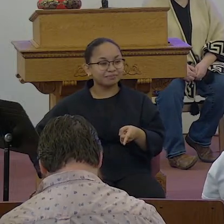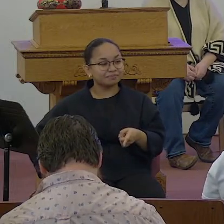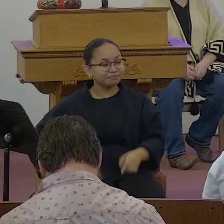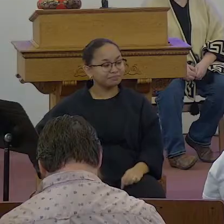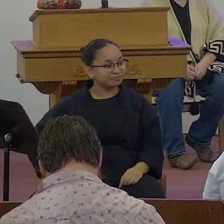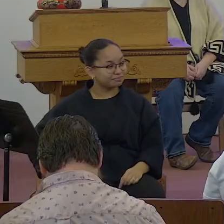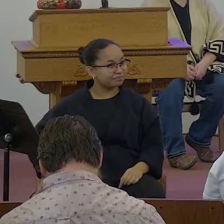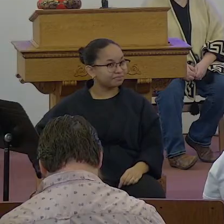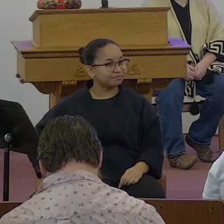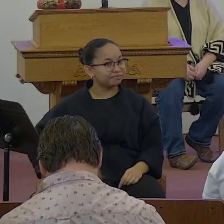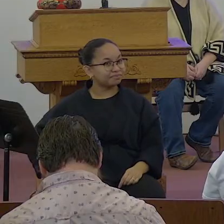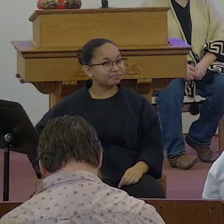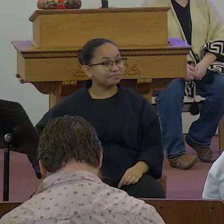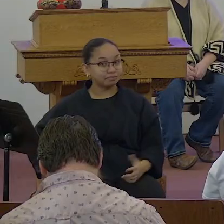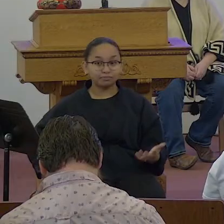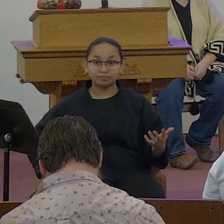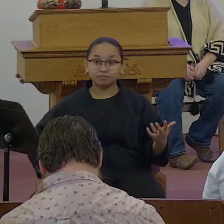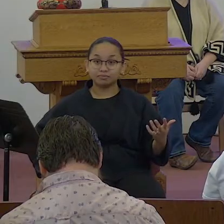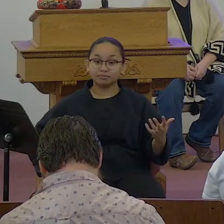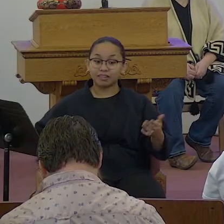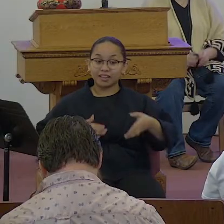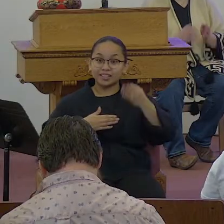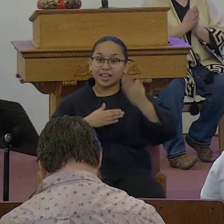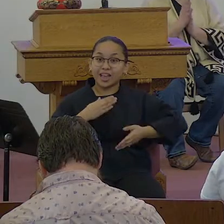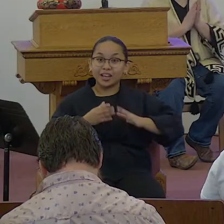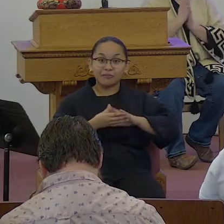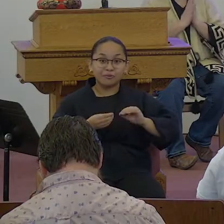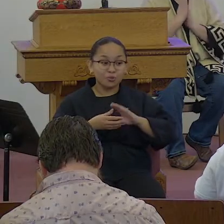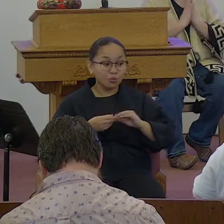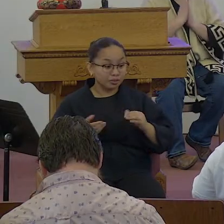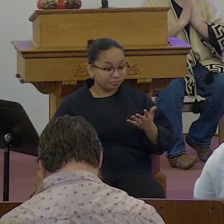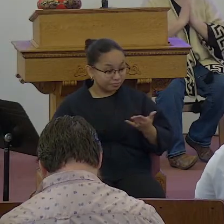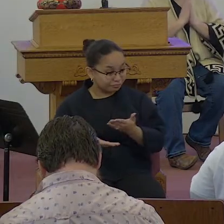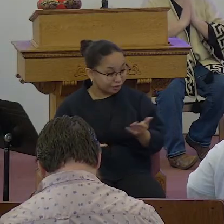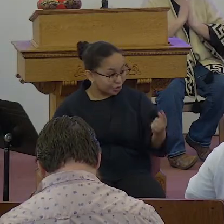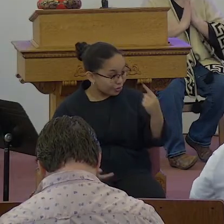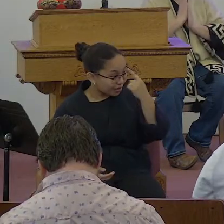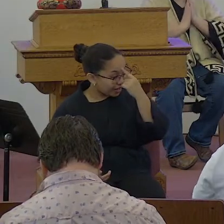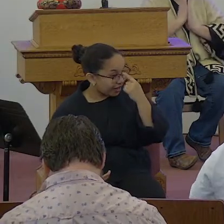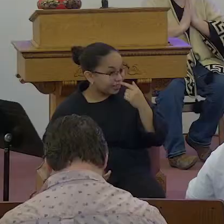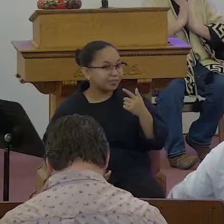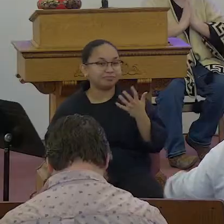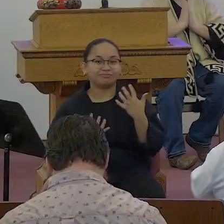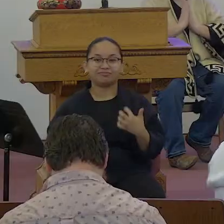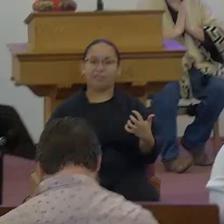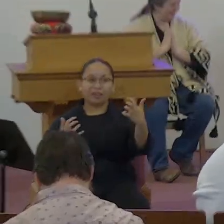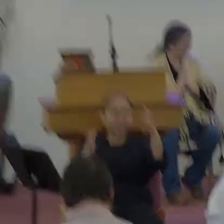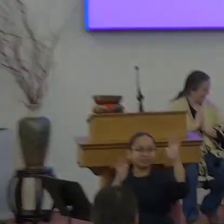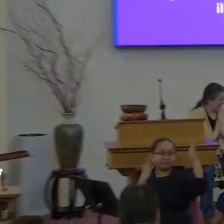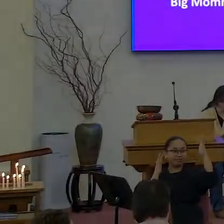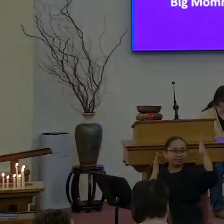good." And that's the end. What did you think? Did you like that story?